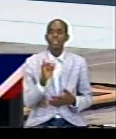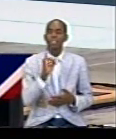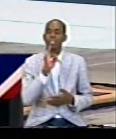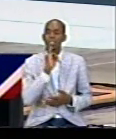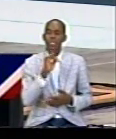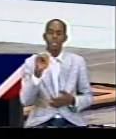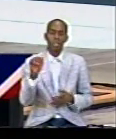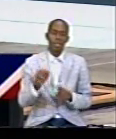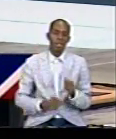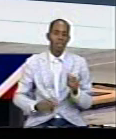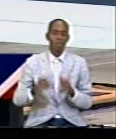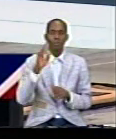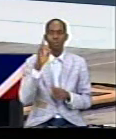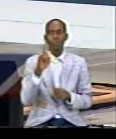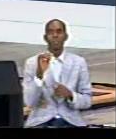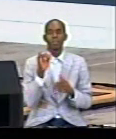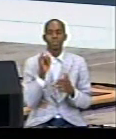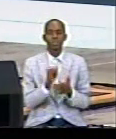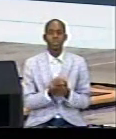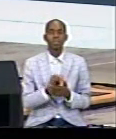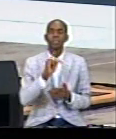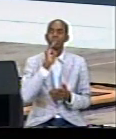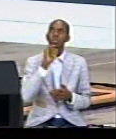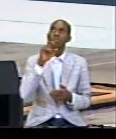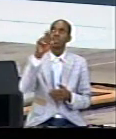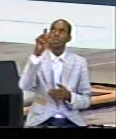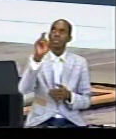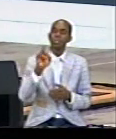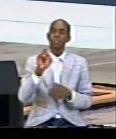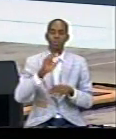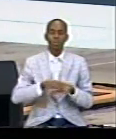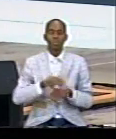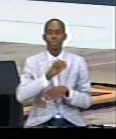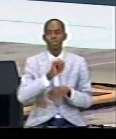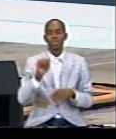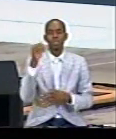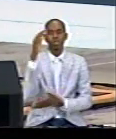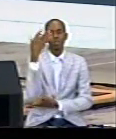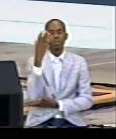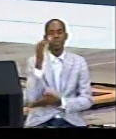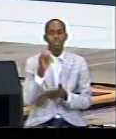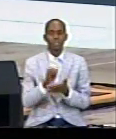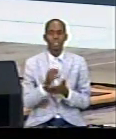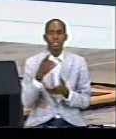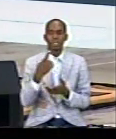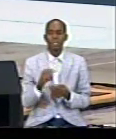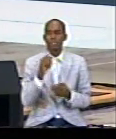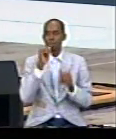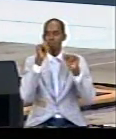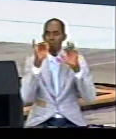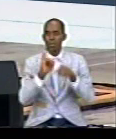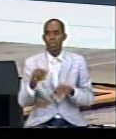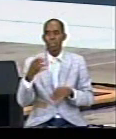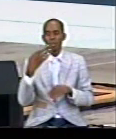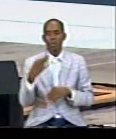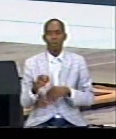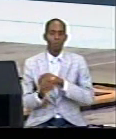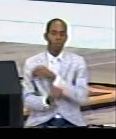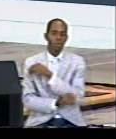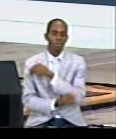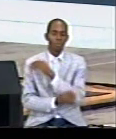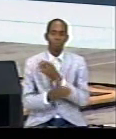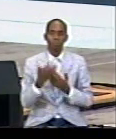is everyone that hangeth on a tree, that the blessing of Abraham